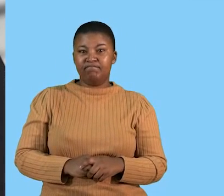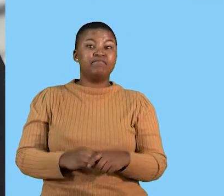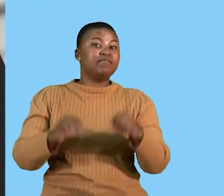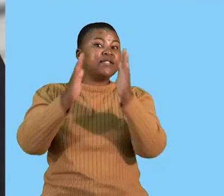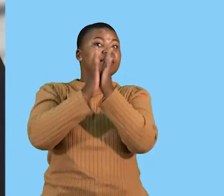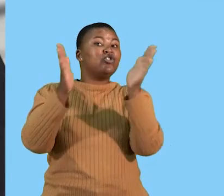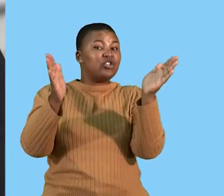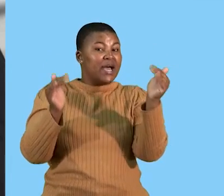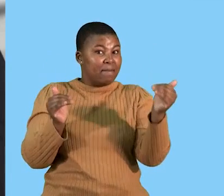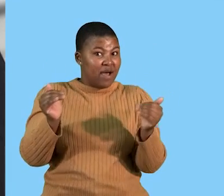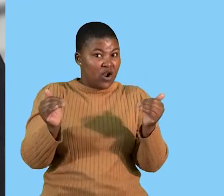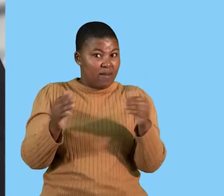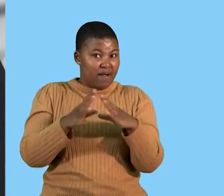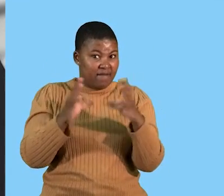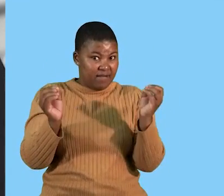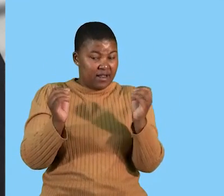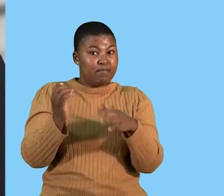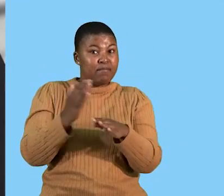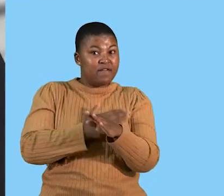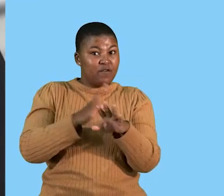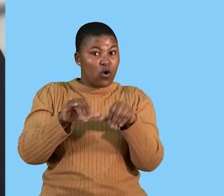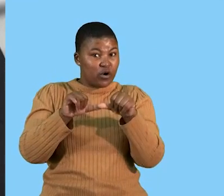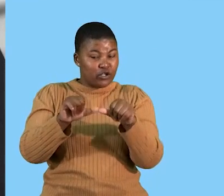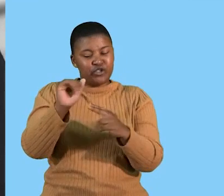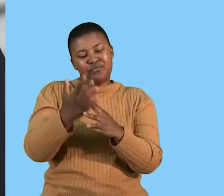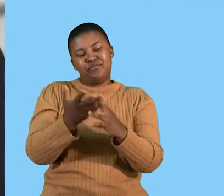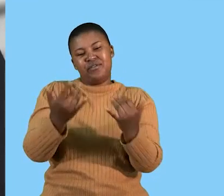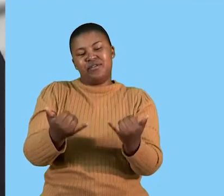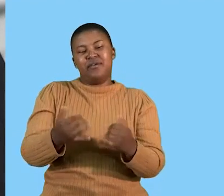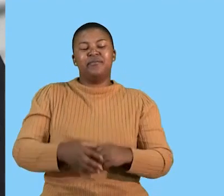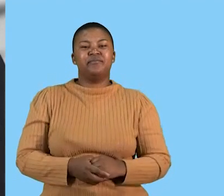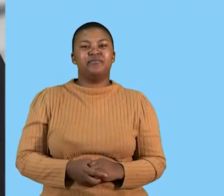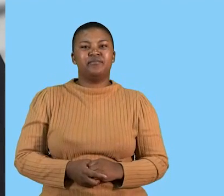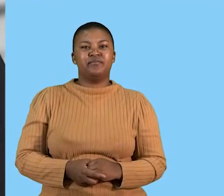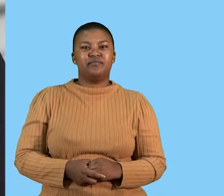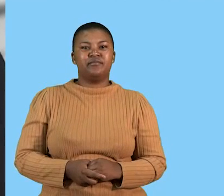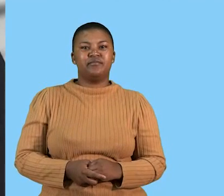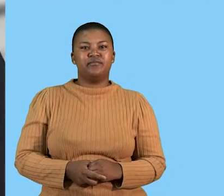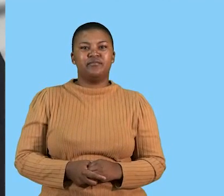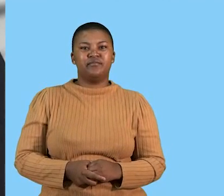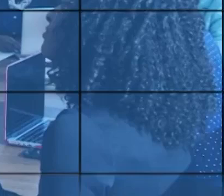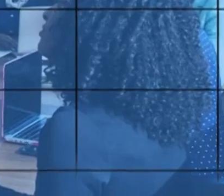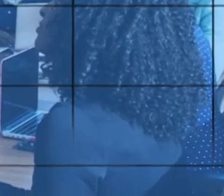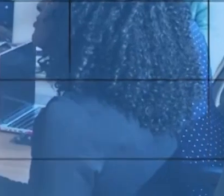is it for general management. Before we continue, we need to take an ad break. See you now.